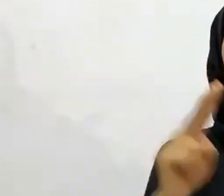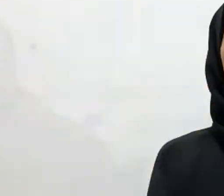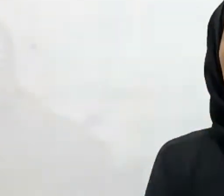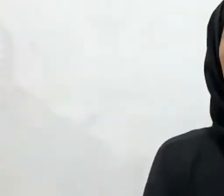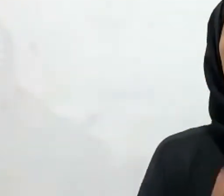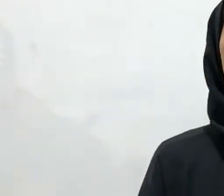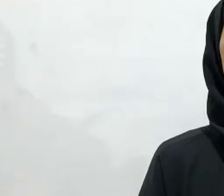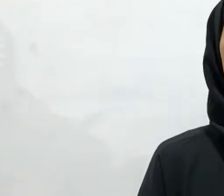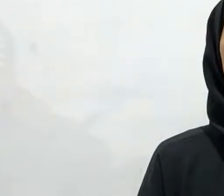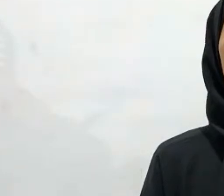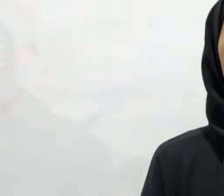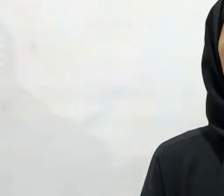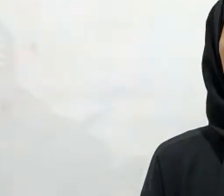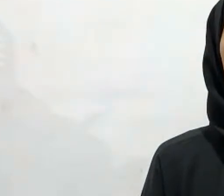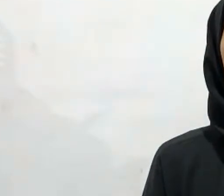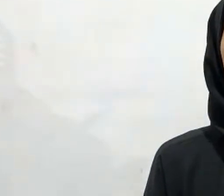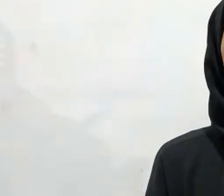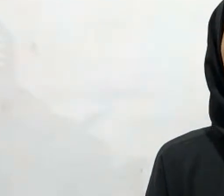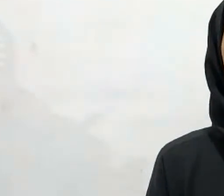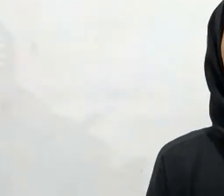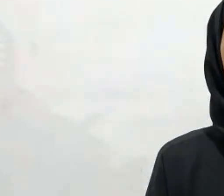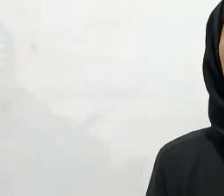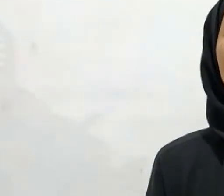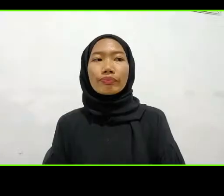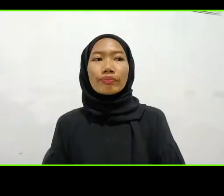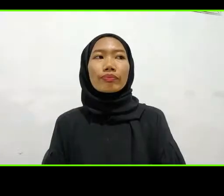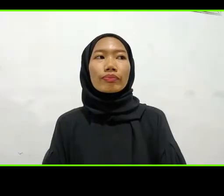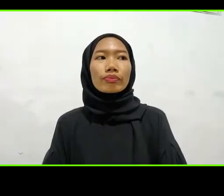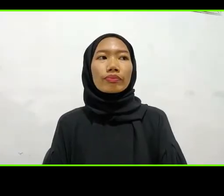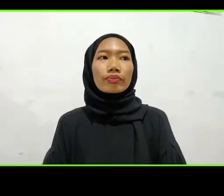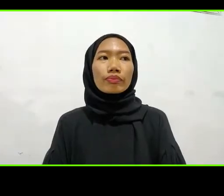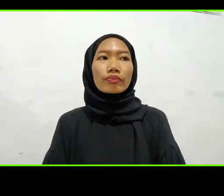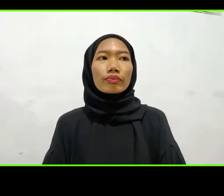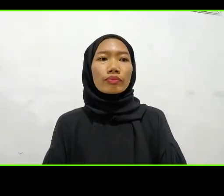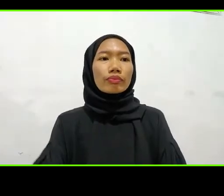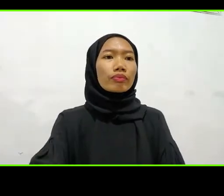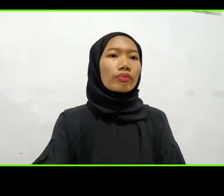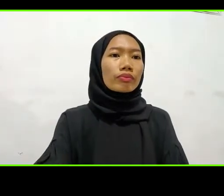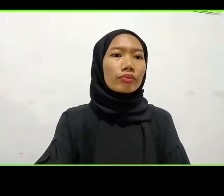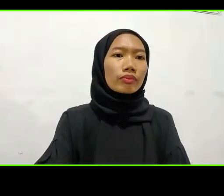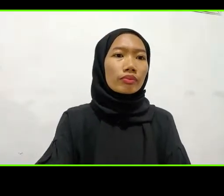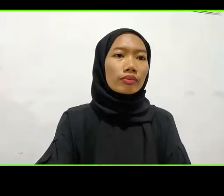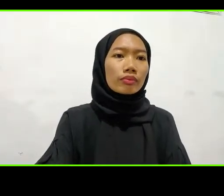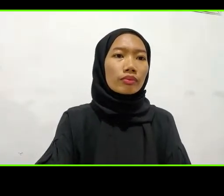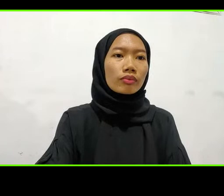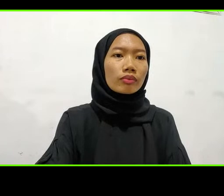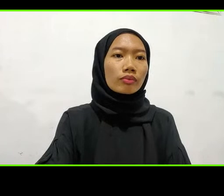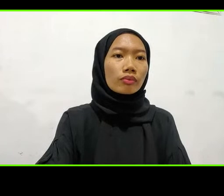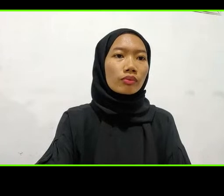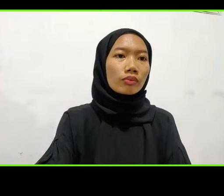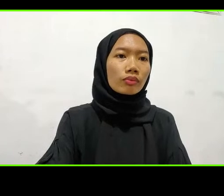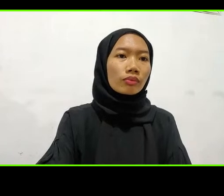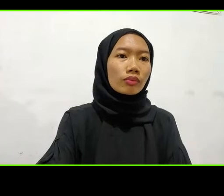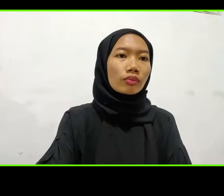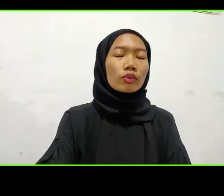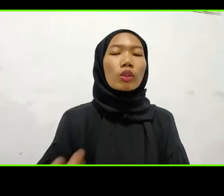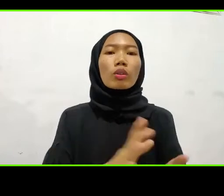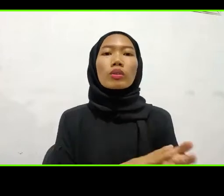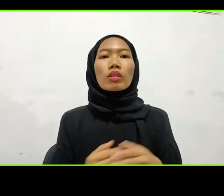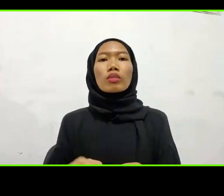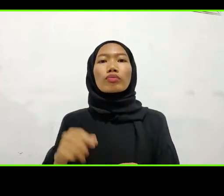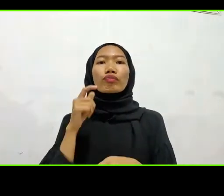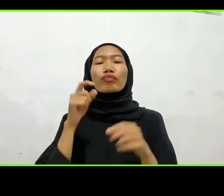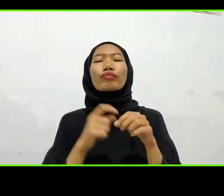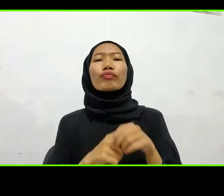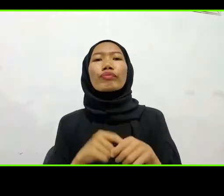Pak Antoni. I think the only question that I am thinking to ask to Pak